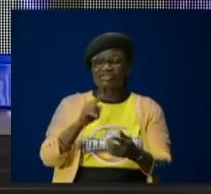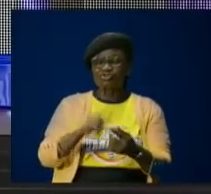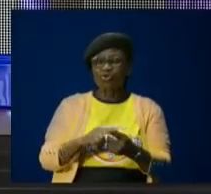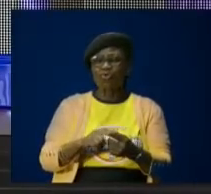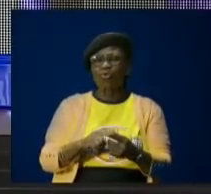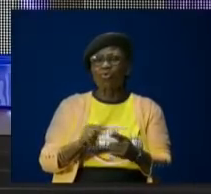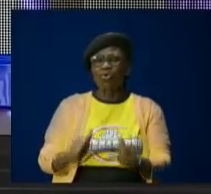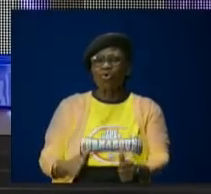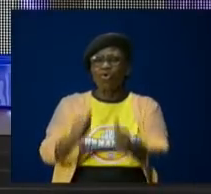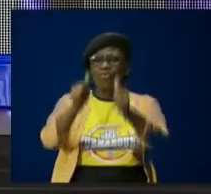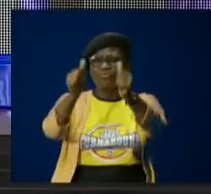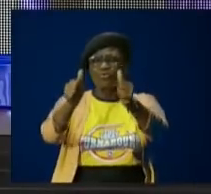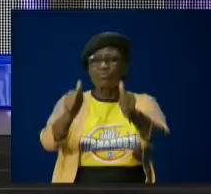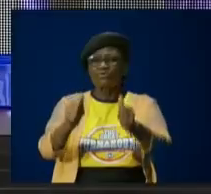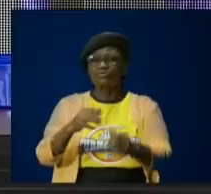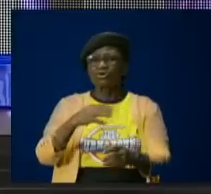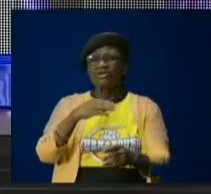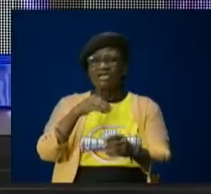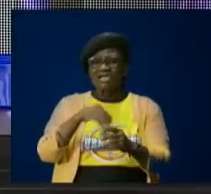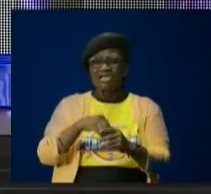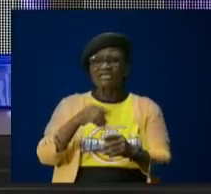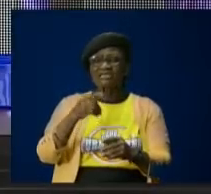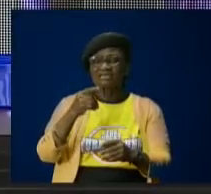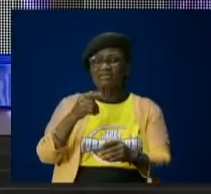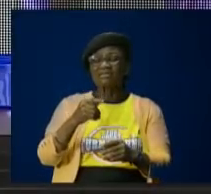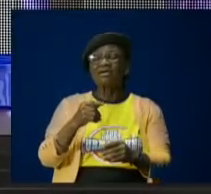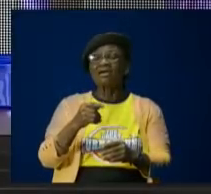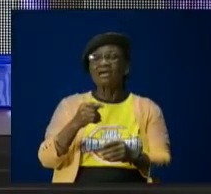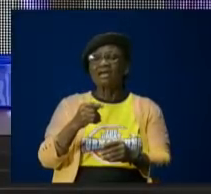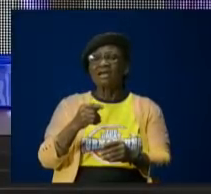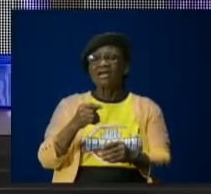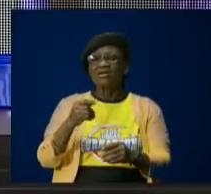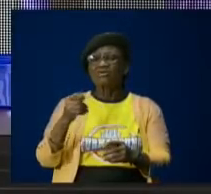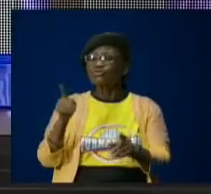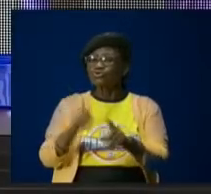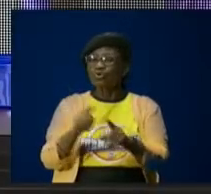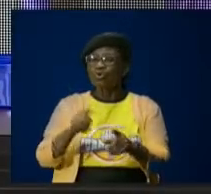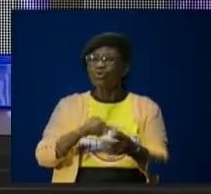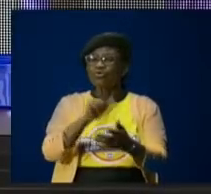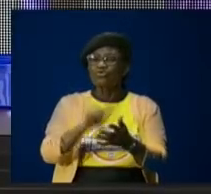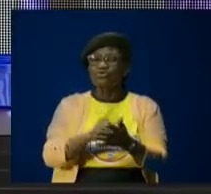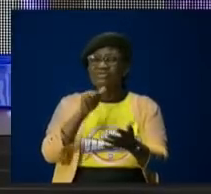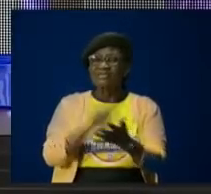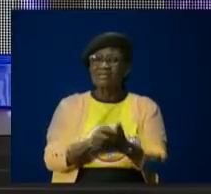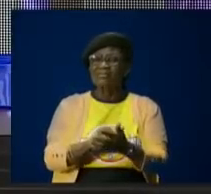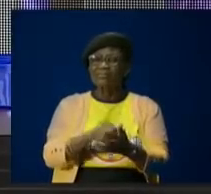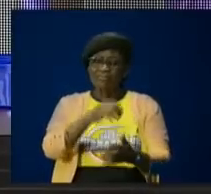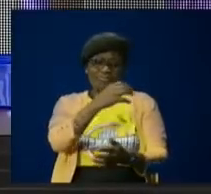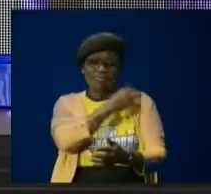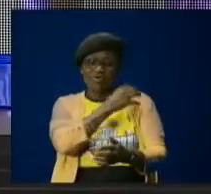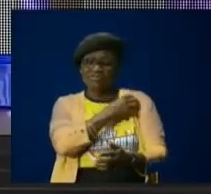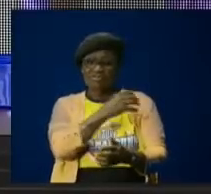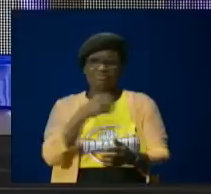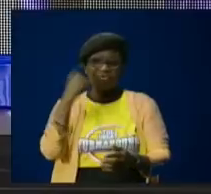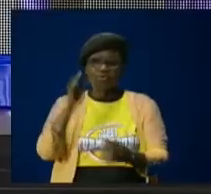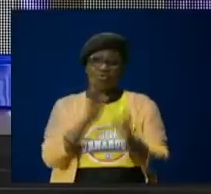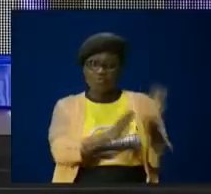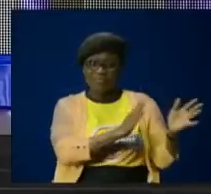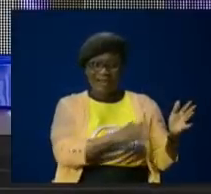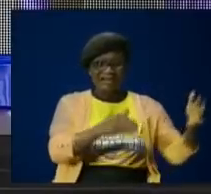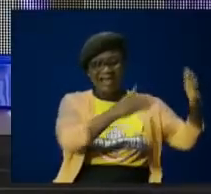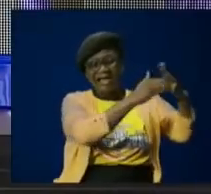In the meantime, the bosses, those who are just above him in grade, who conspired against